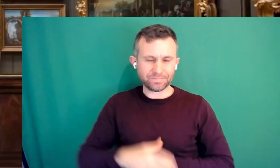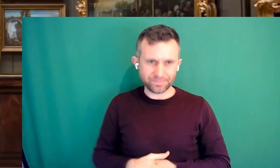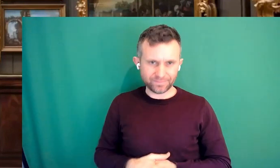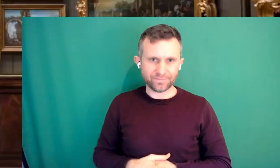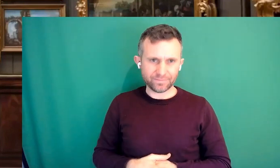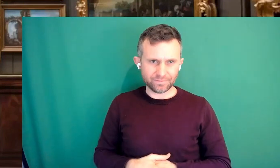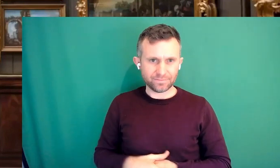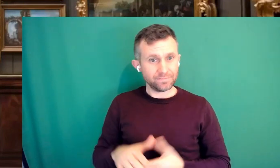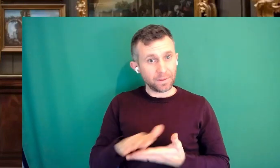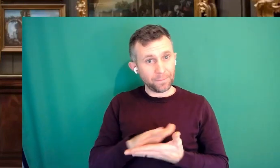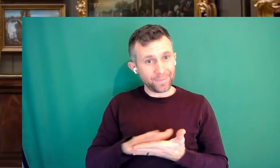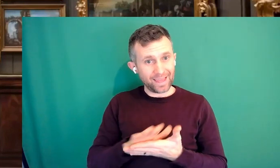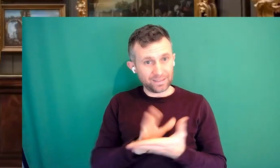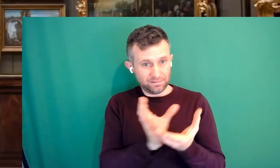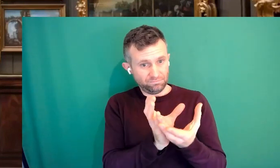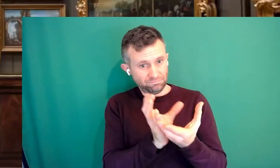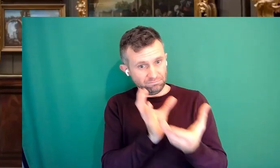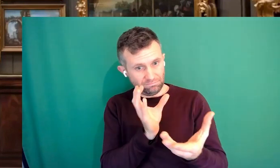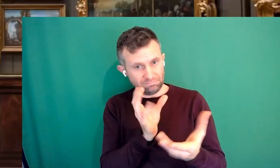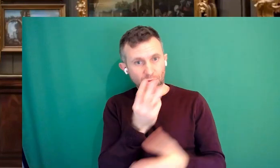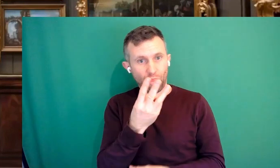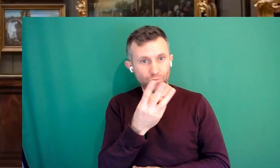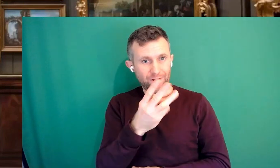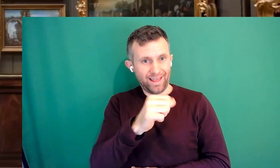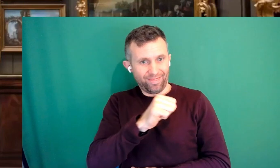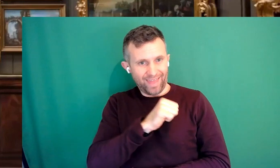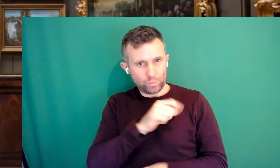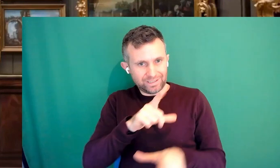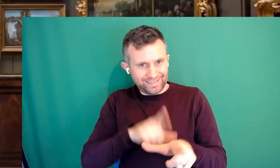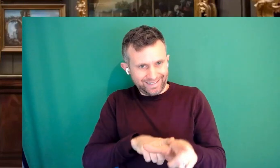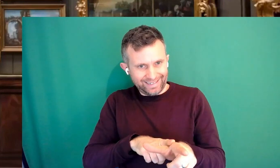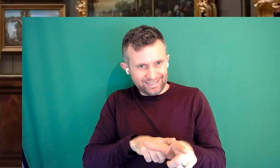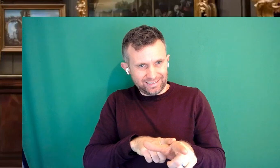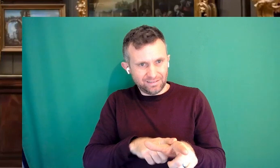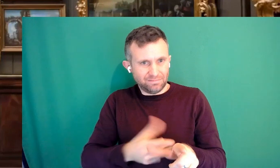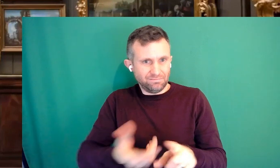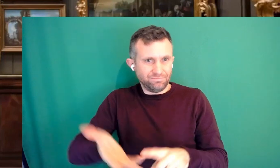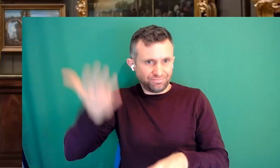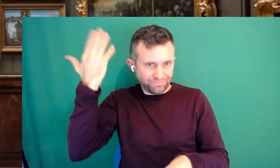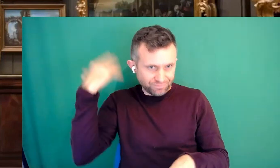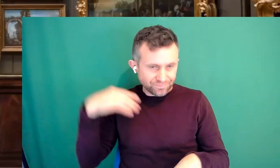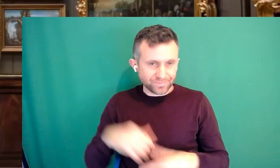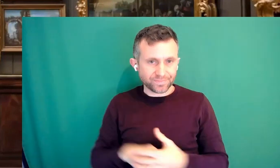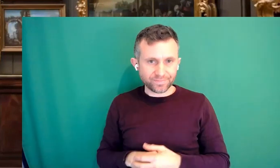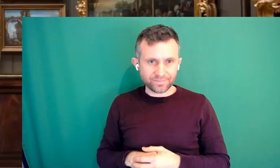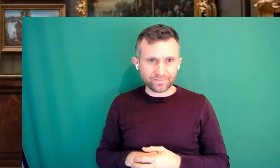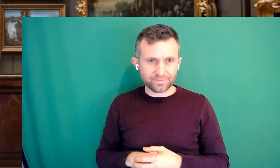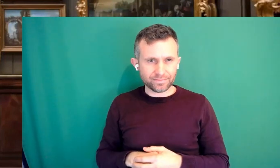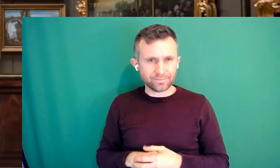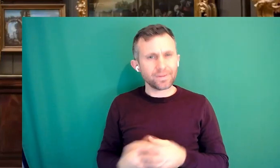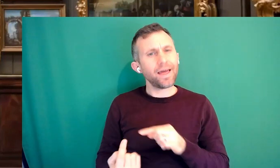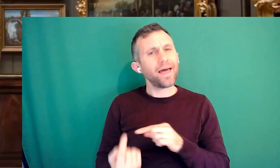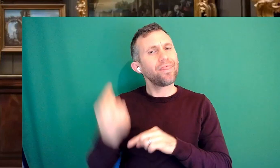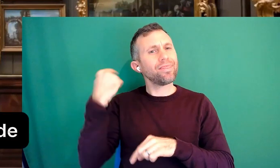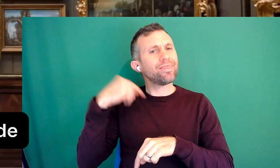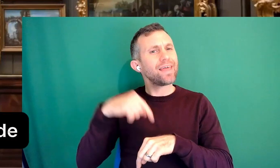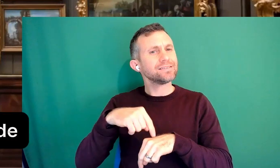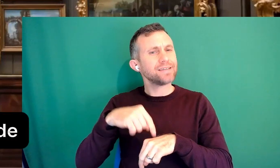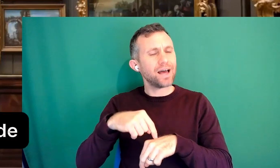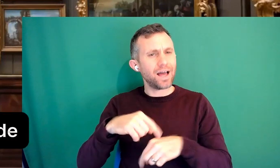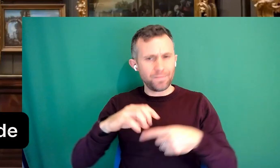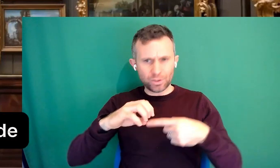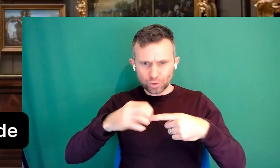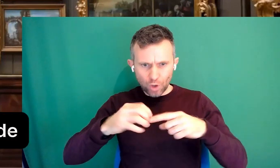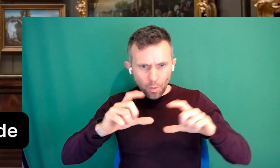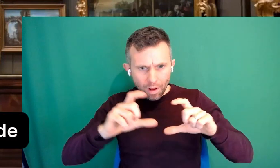We have now moved into the back of number 14, the third house in the row. Here we see Canaletto's